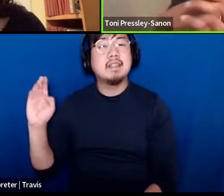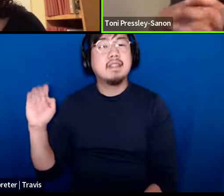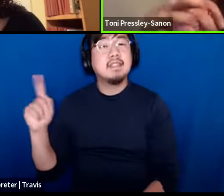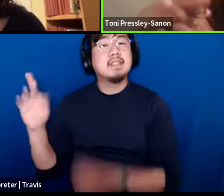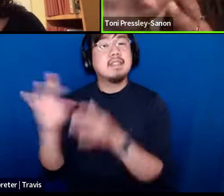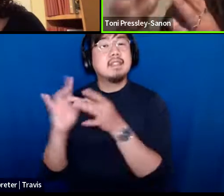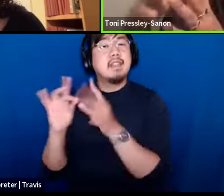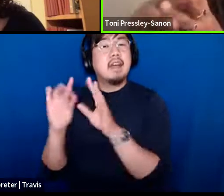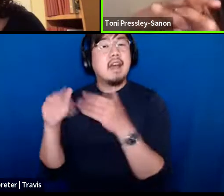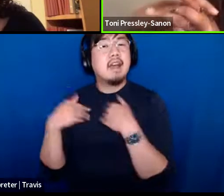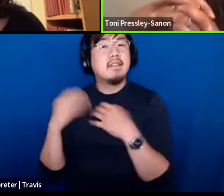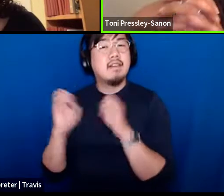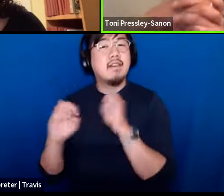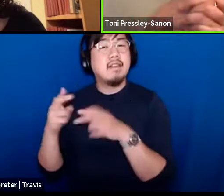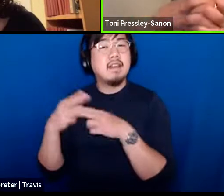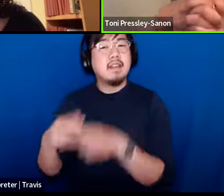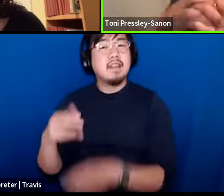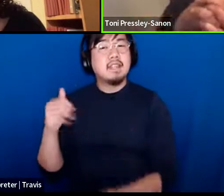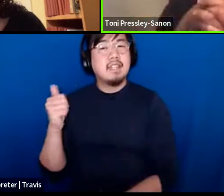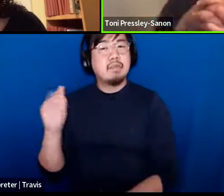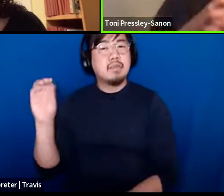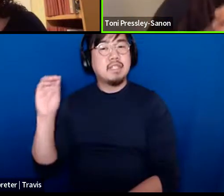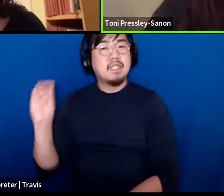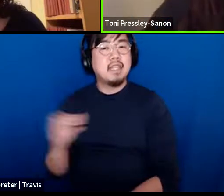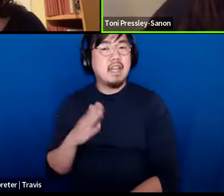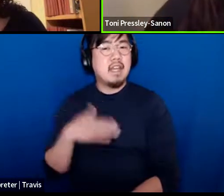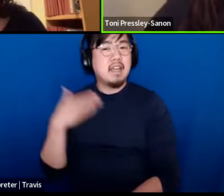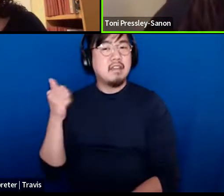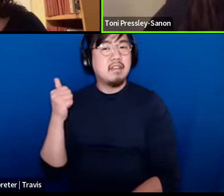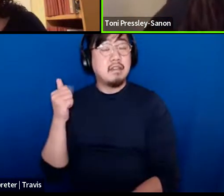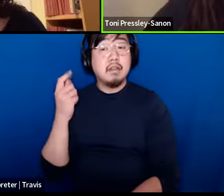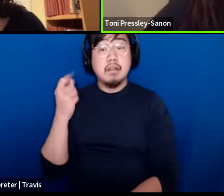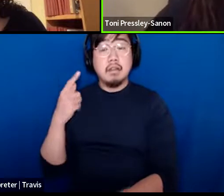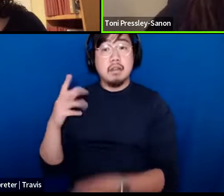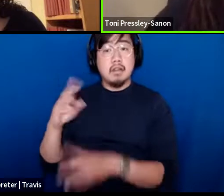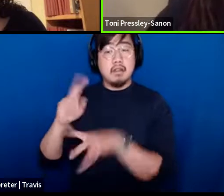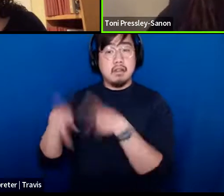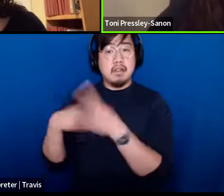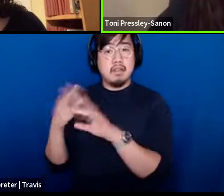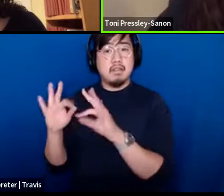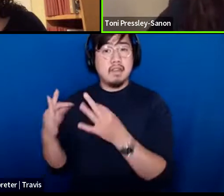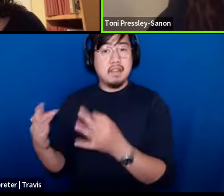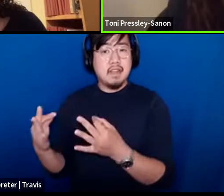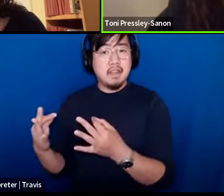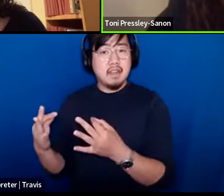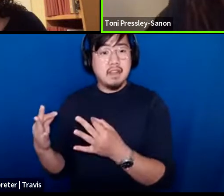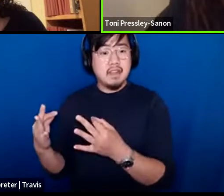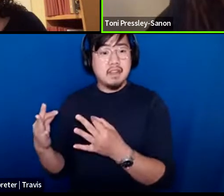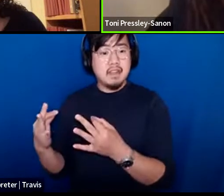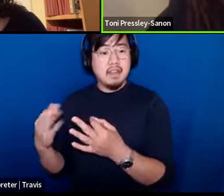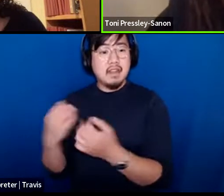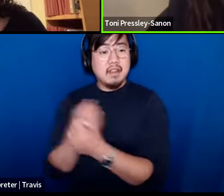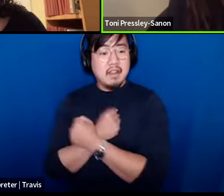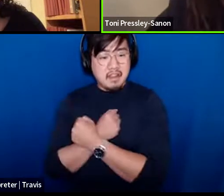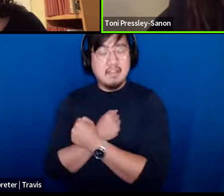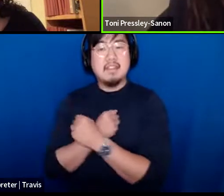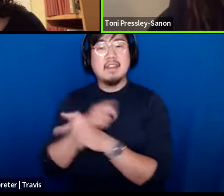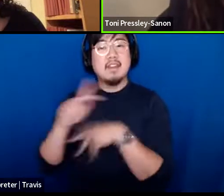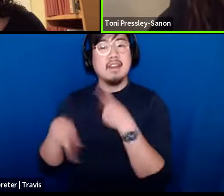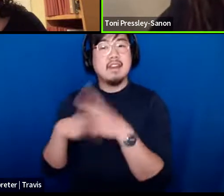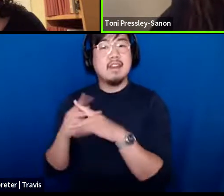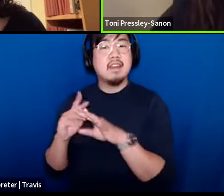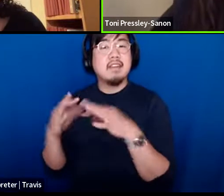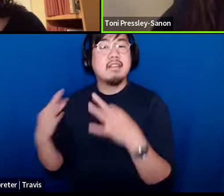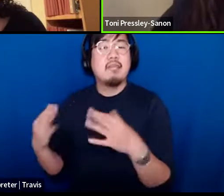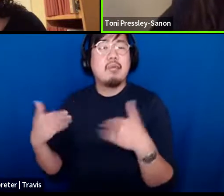if anyone is interested in that. And that those kinds of meditations, those loving kindness meditation, I find to be really